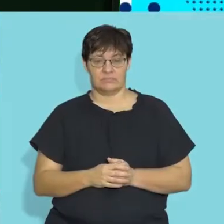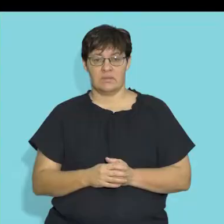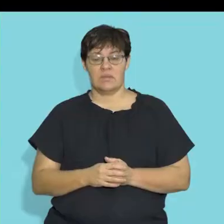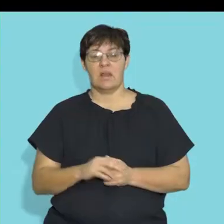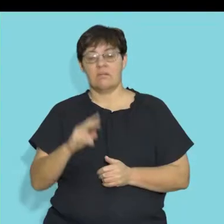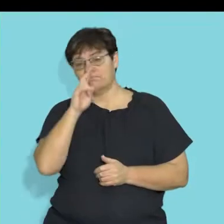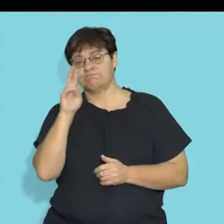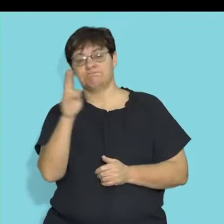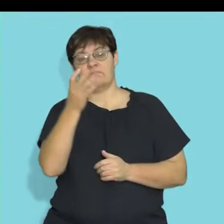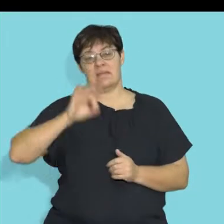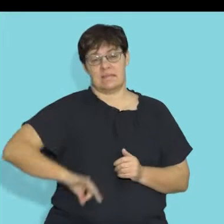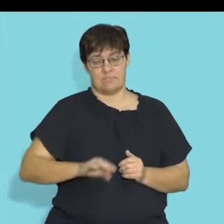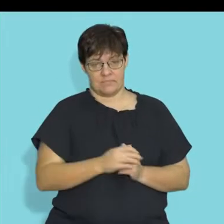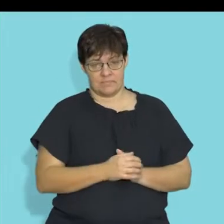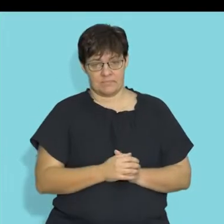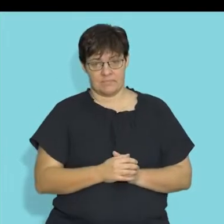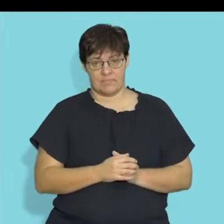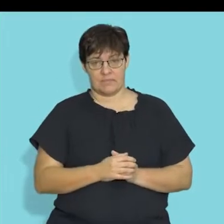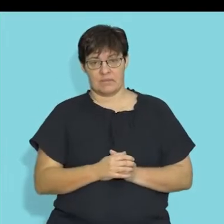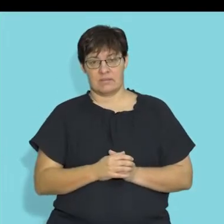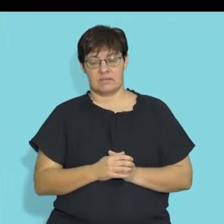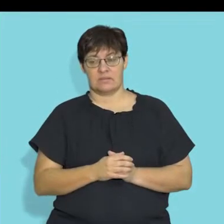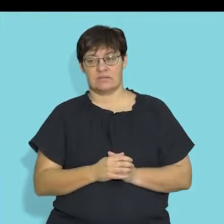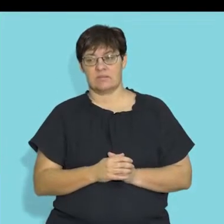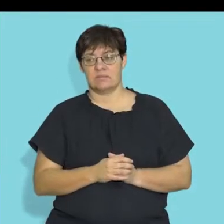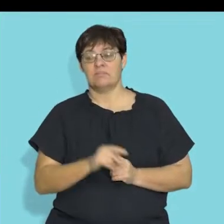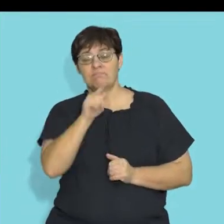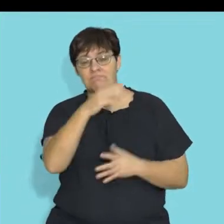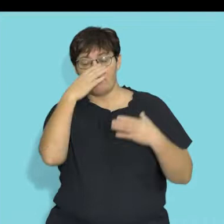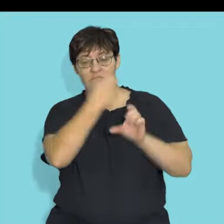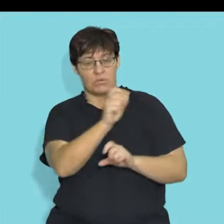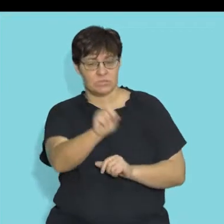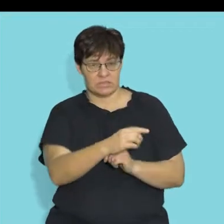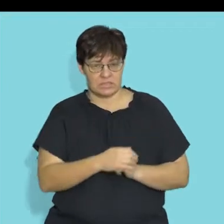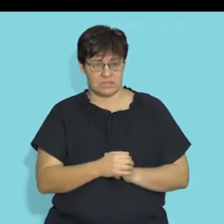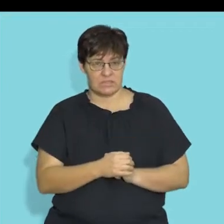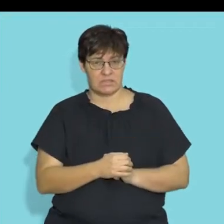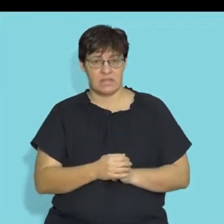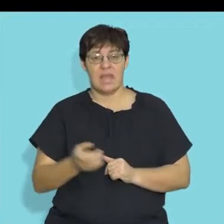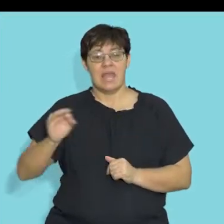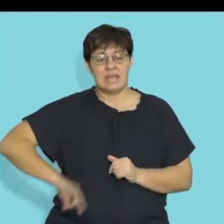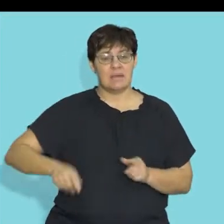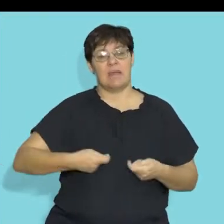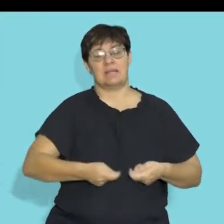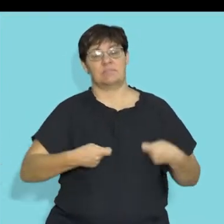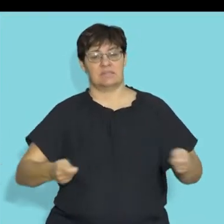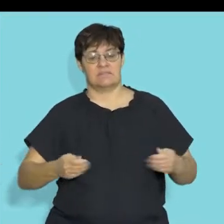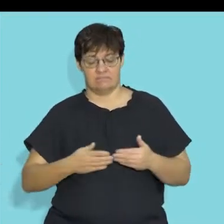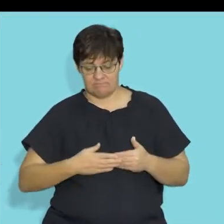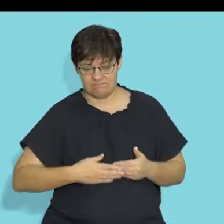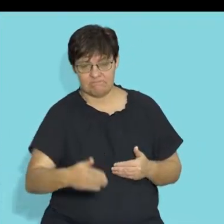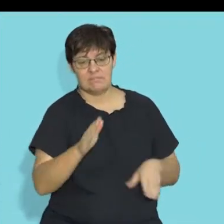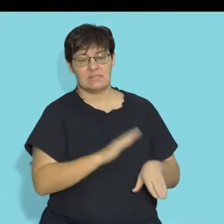statement. A projected income statement focuses on incomes and expenses over the budget